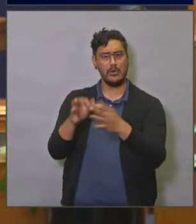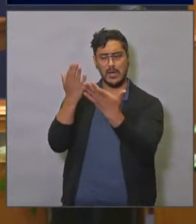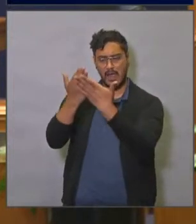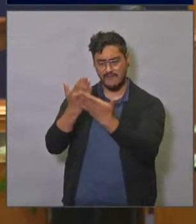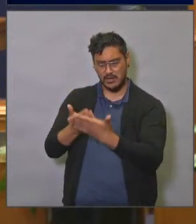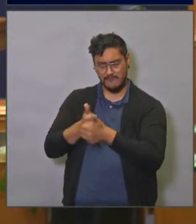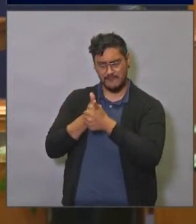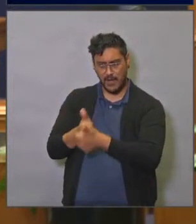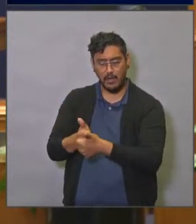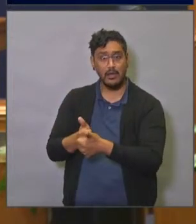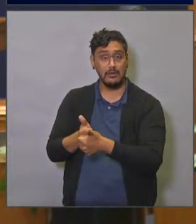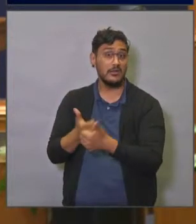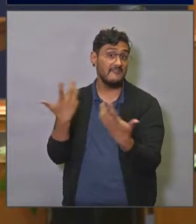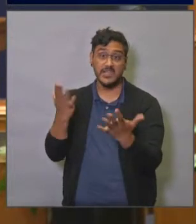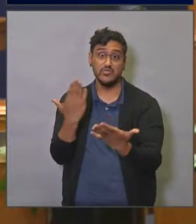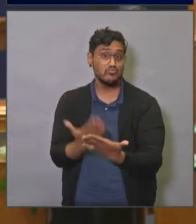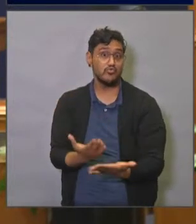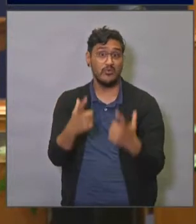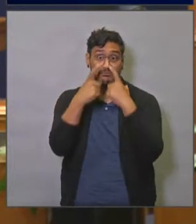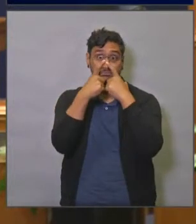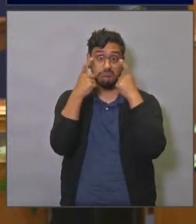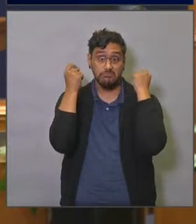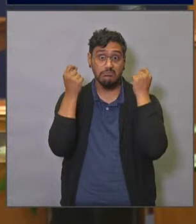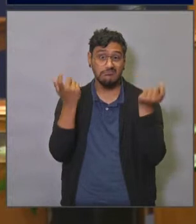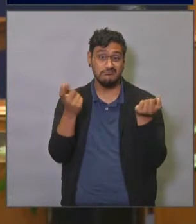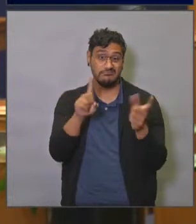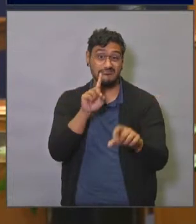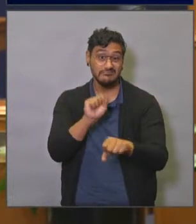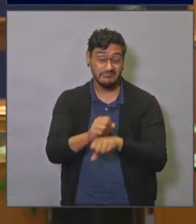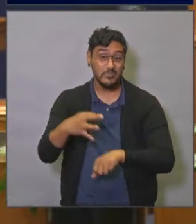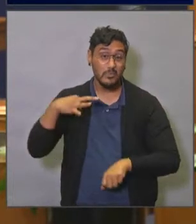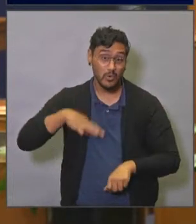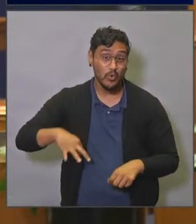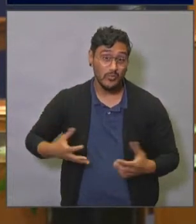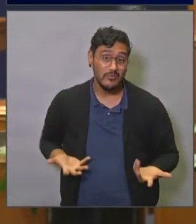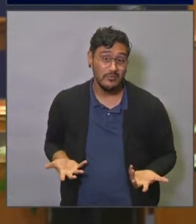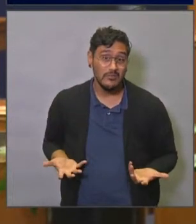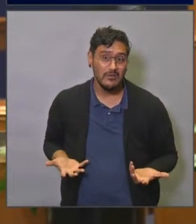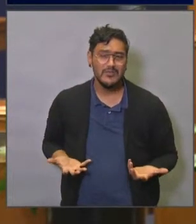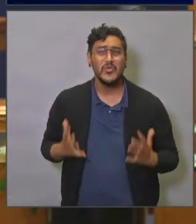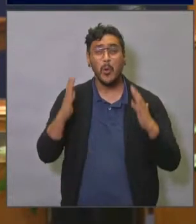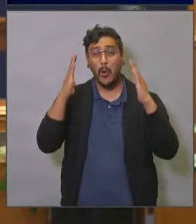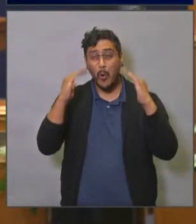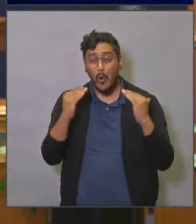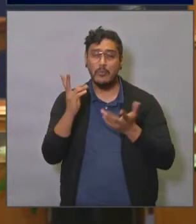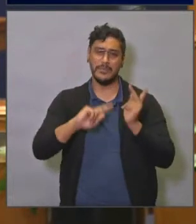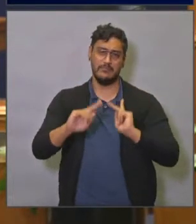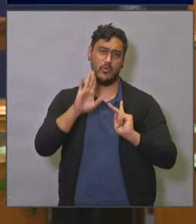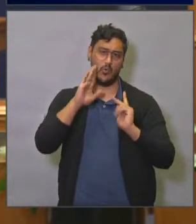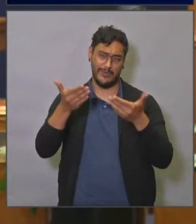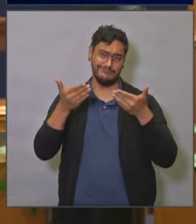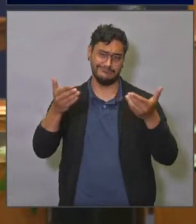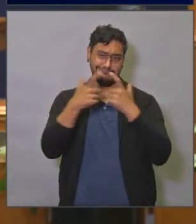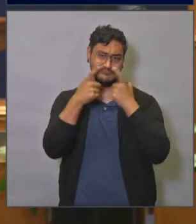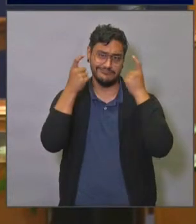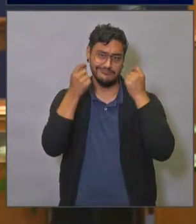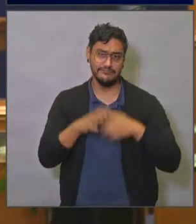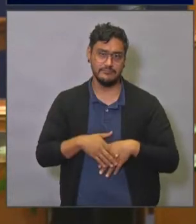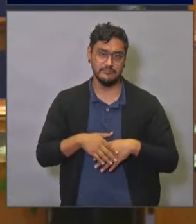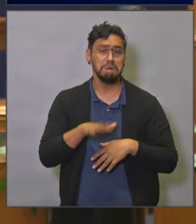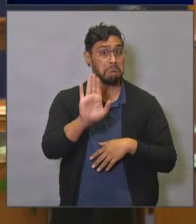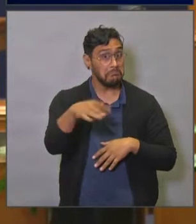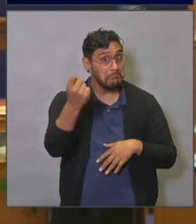face coverings do help. We hope that more people take that up. There are some jurisdictions in some cities that have taken